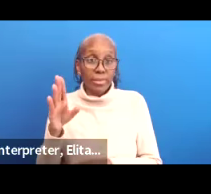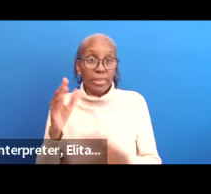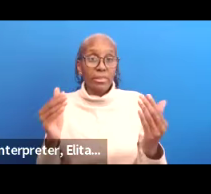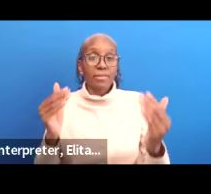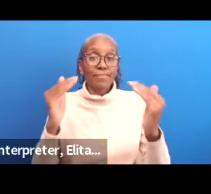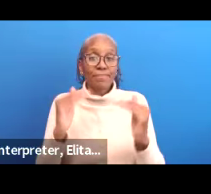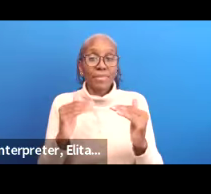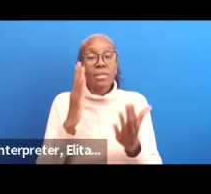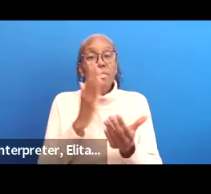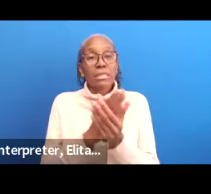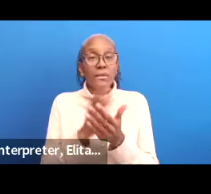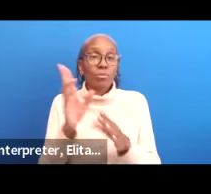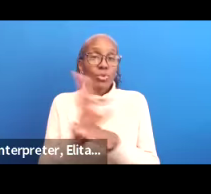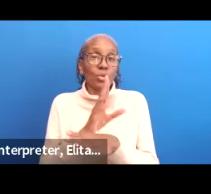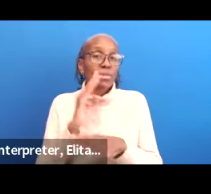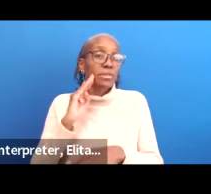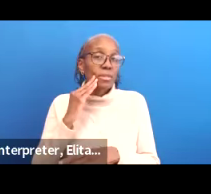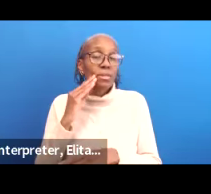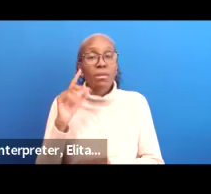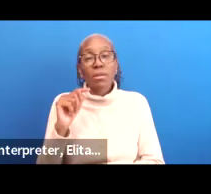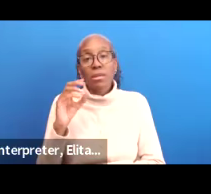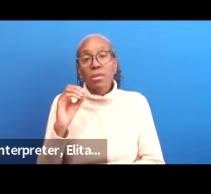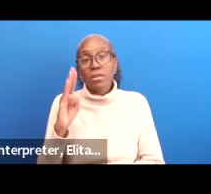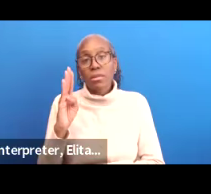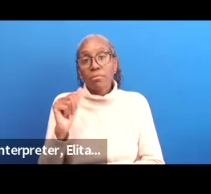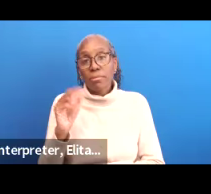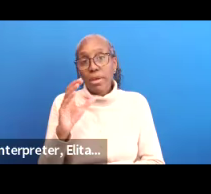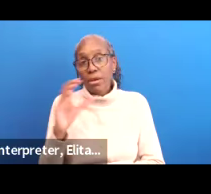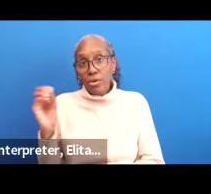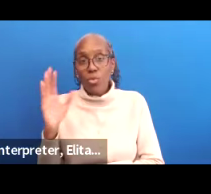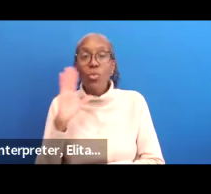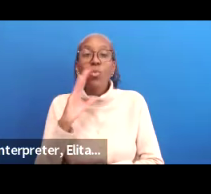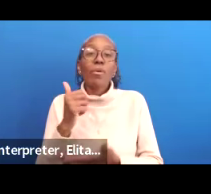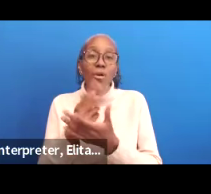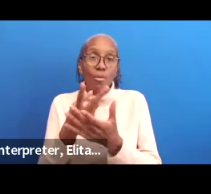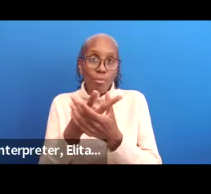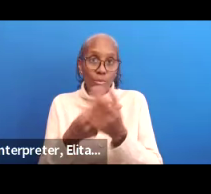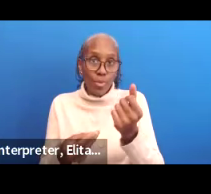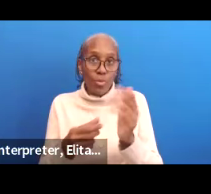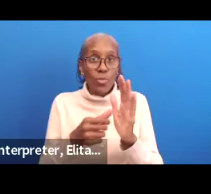of tobacco will help wounds heal and bones heal together.